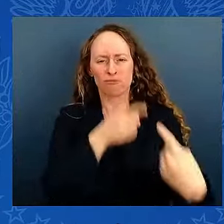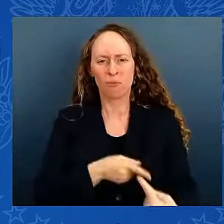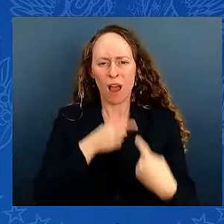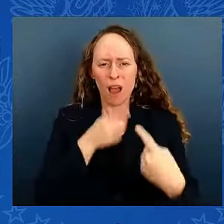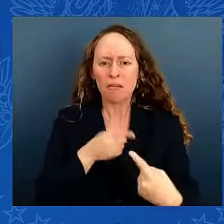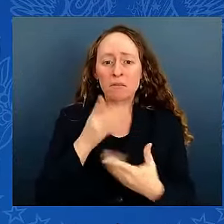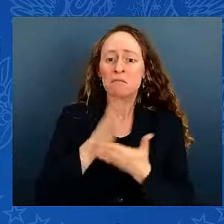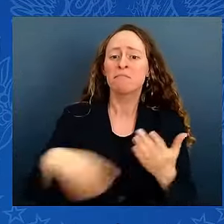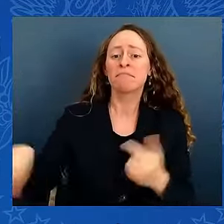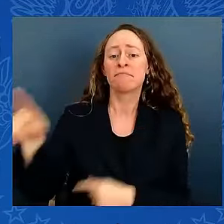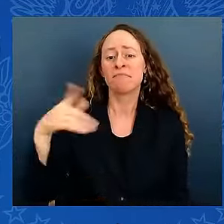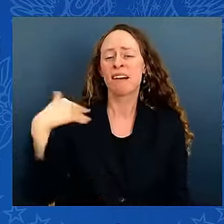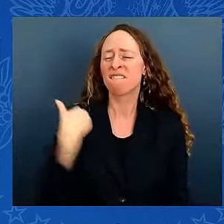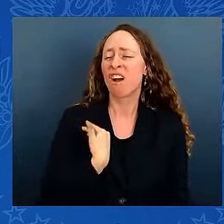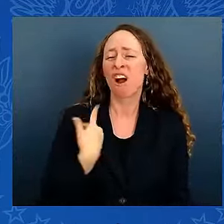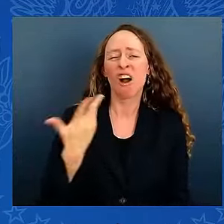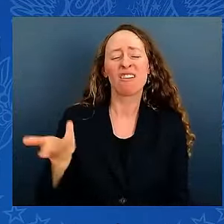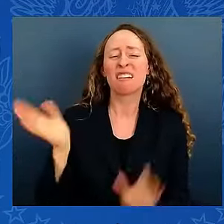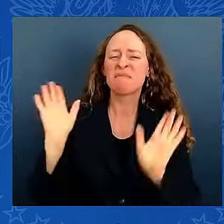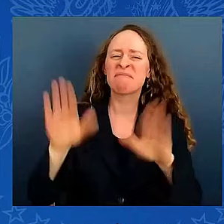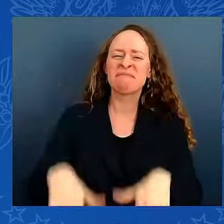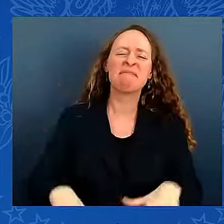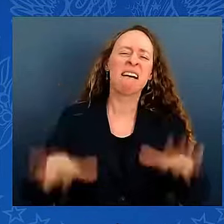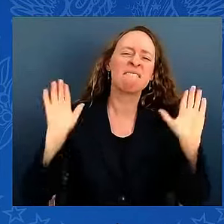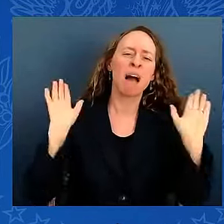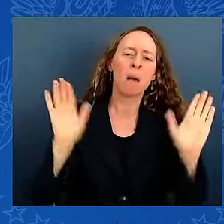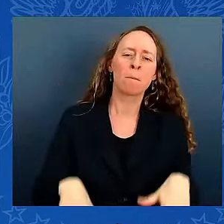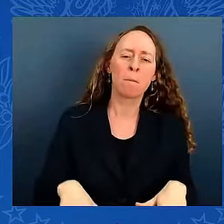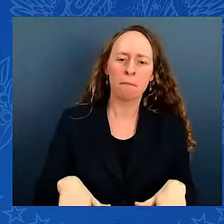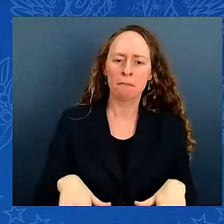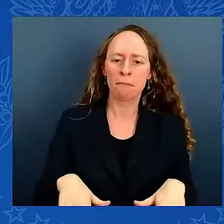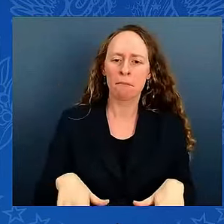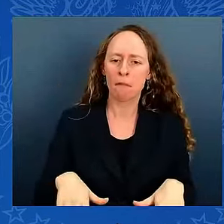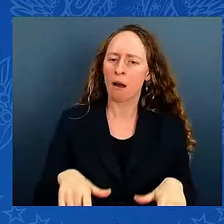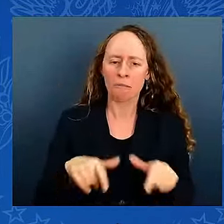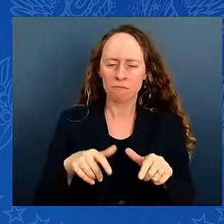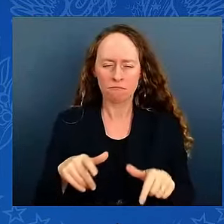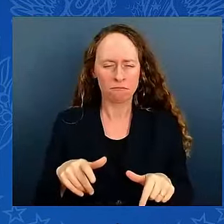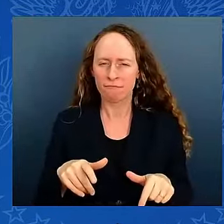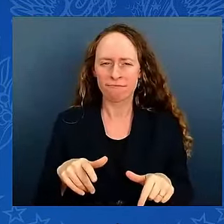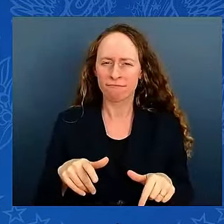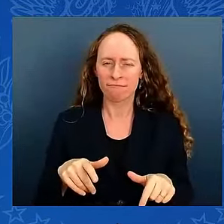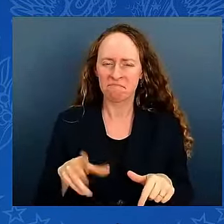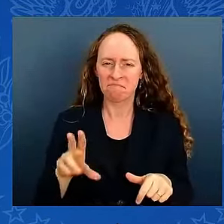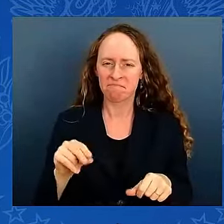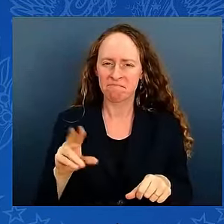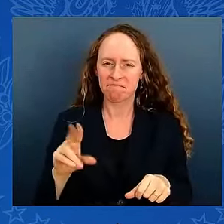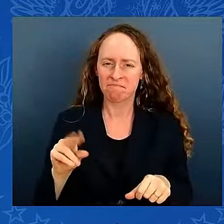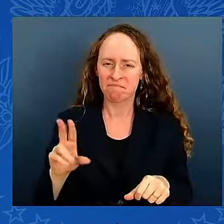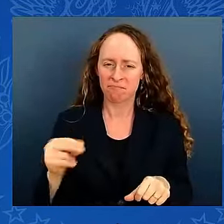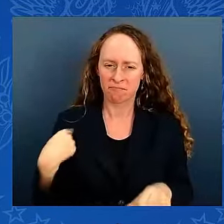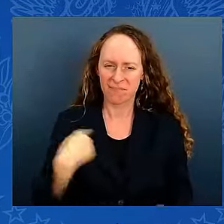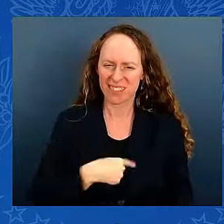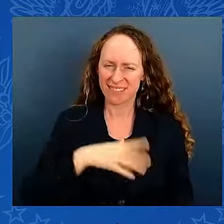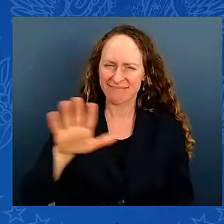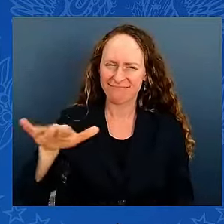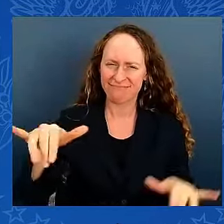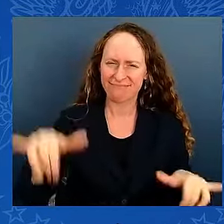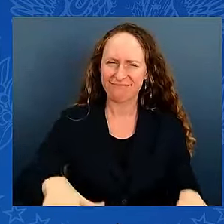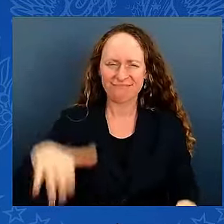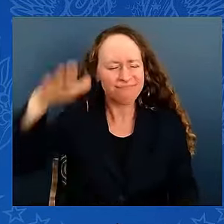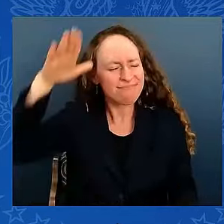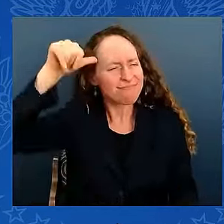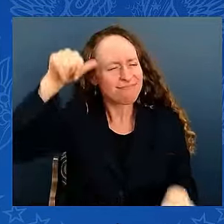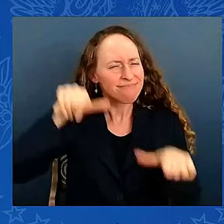down or choosing the easy path. But we chose to rise above, expelling feelings of